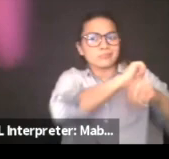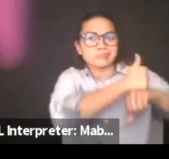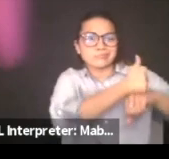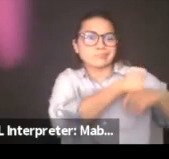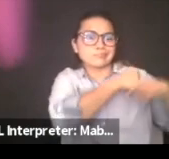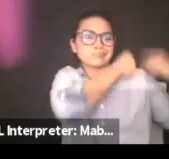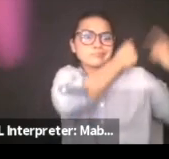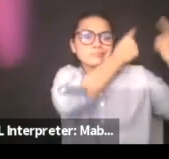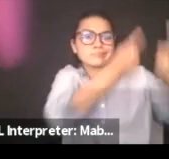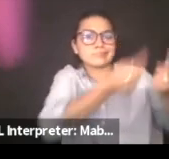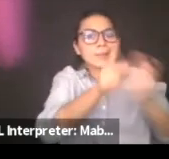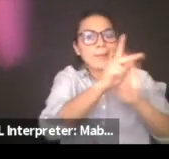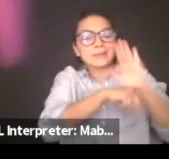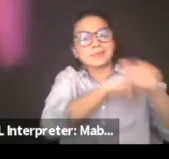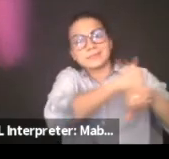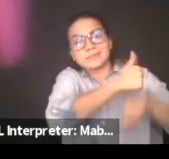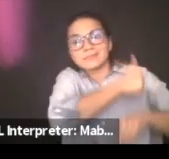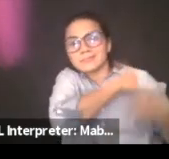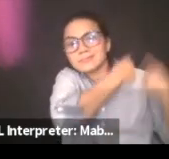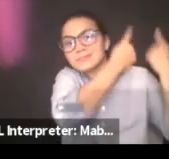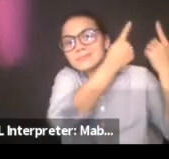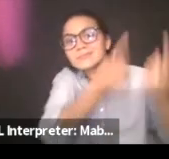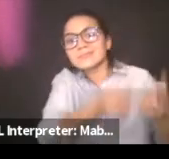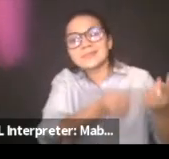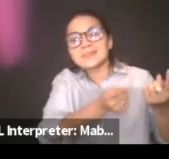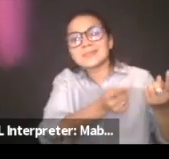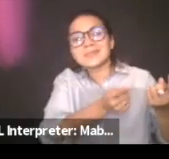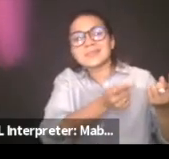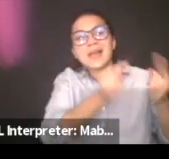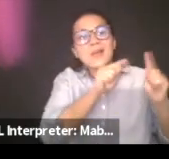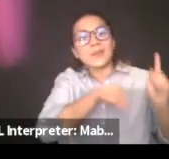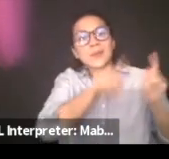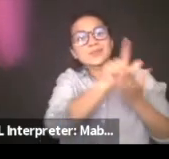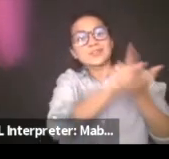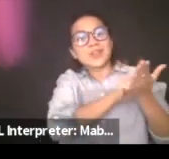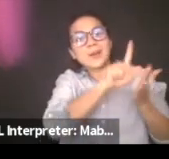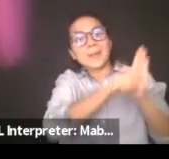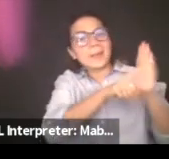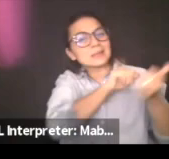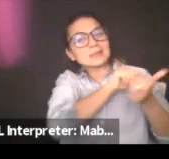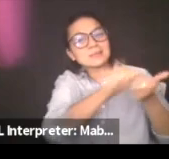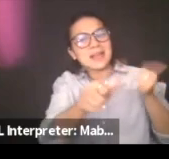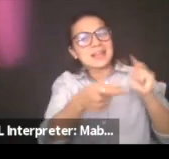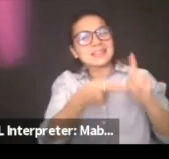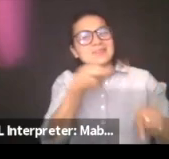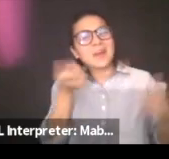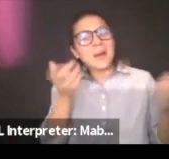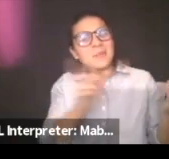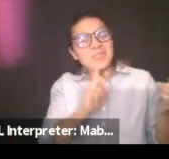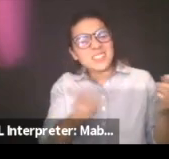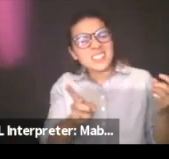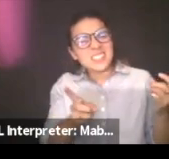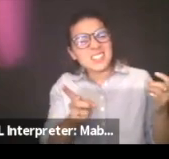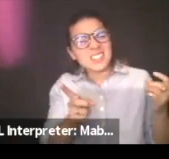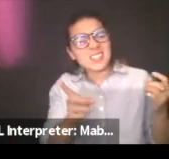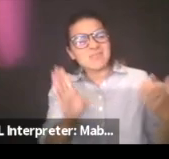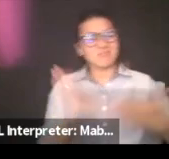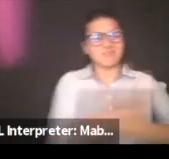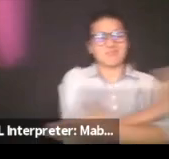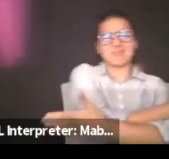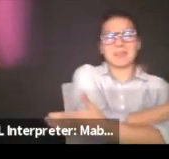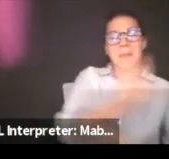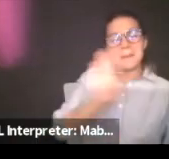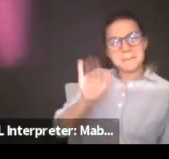guided by really biased research. And so from this nation's early history of colonization